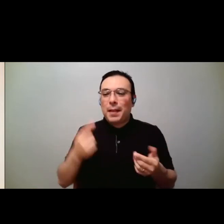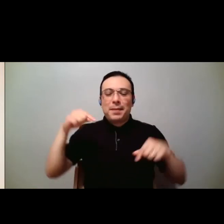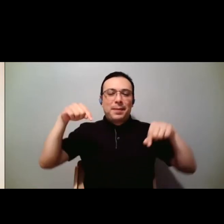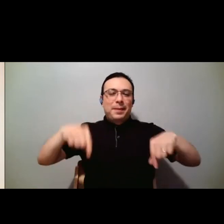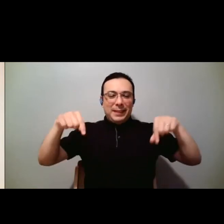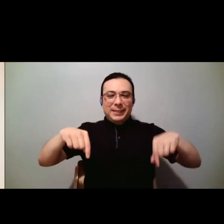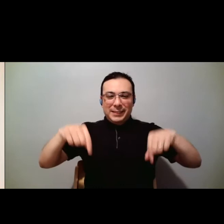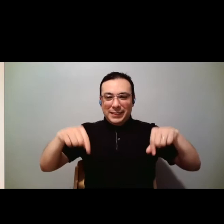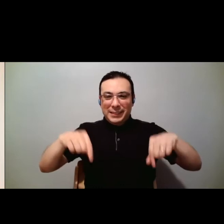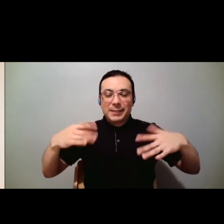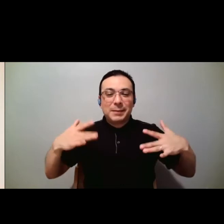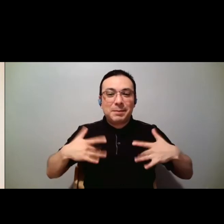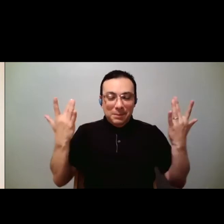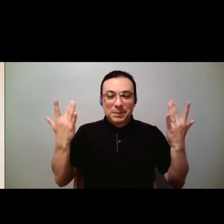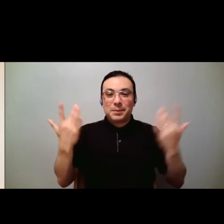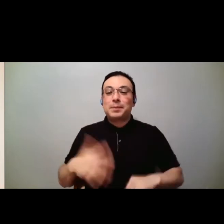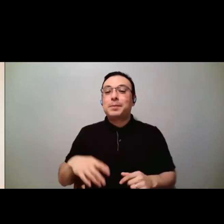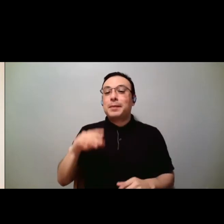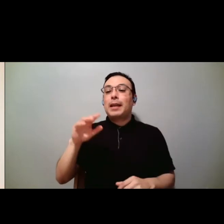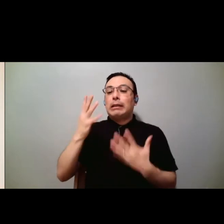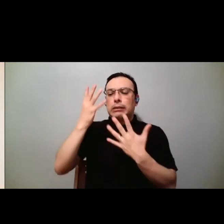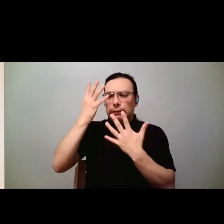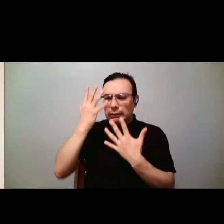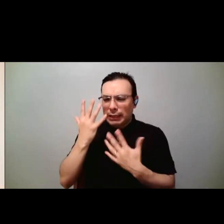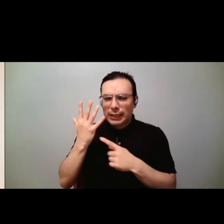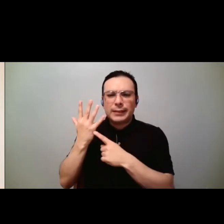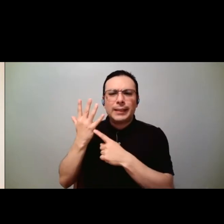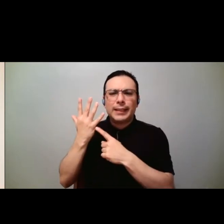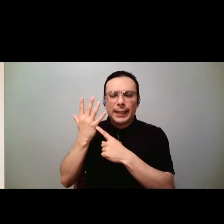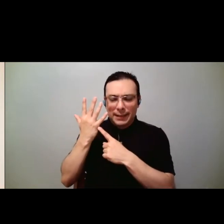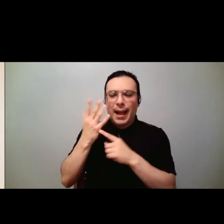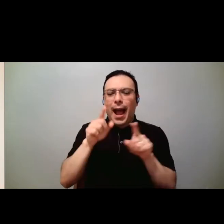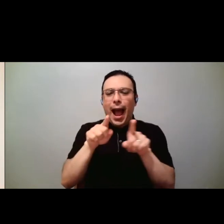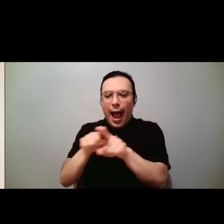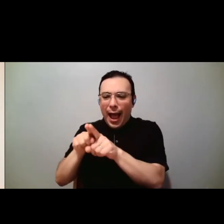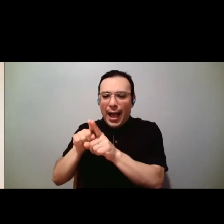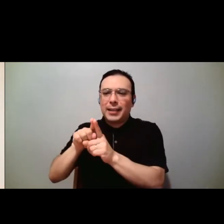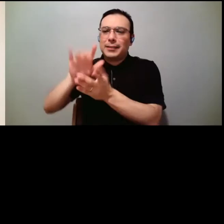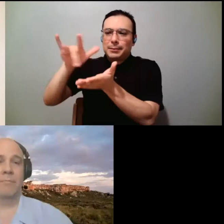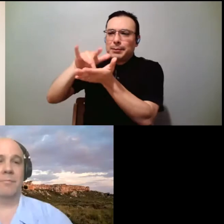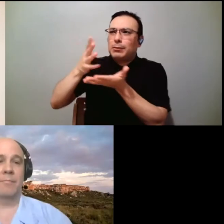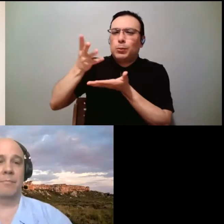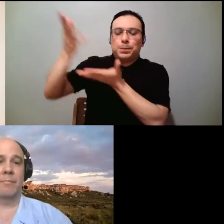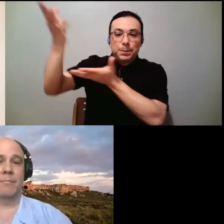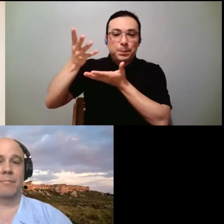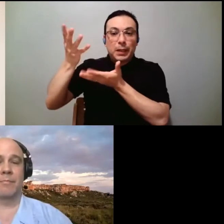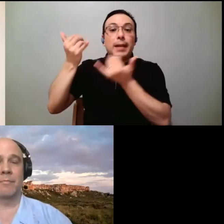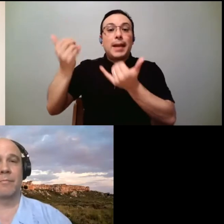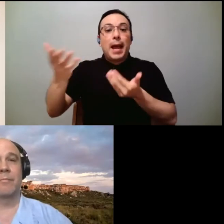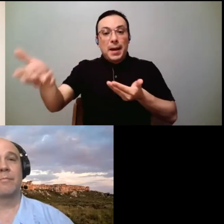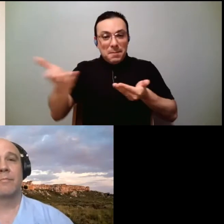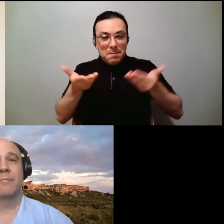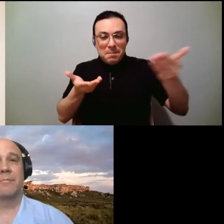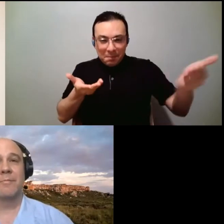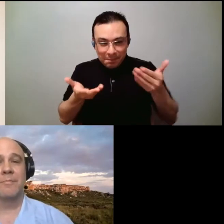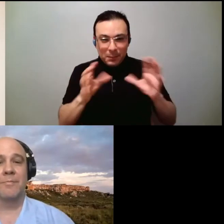5, Melancholy as Medium. And now I would like to introduce the collective What Would an HIV